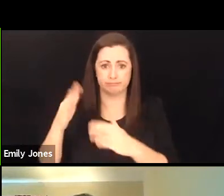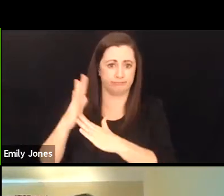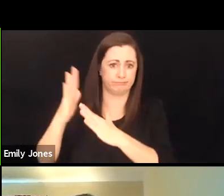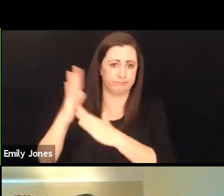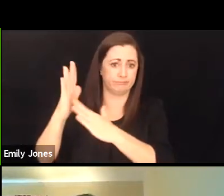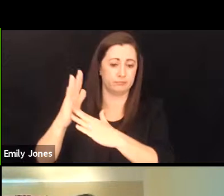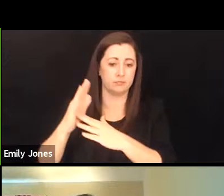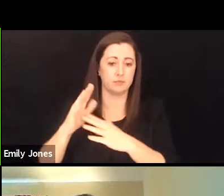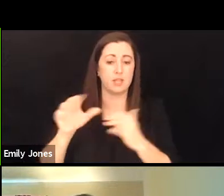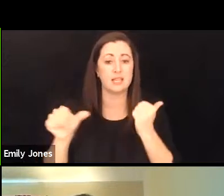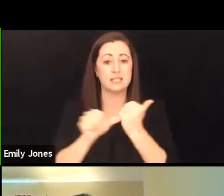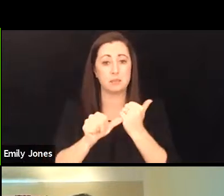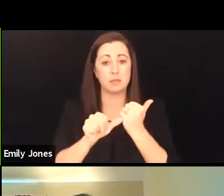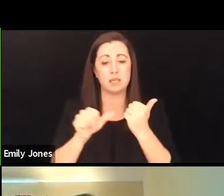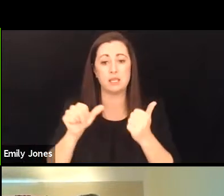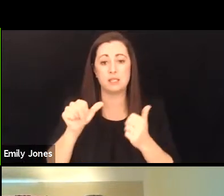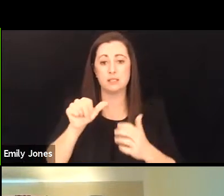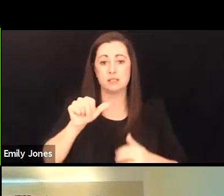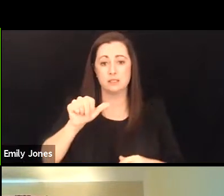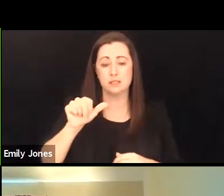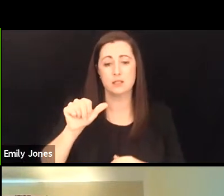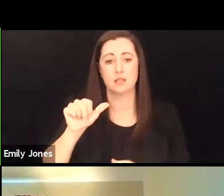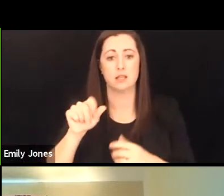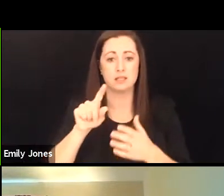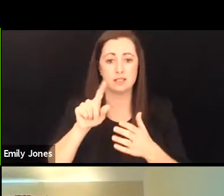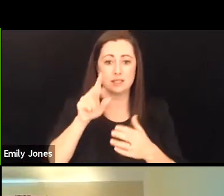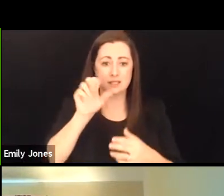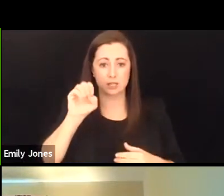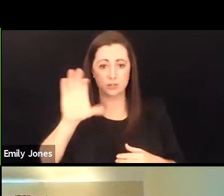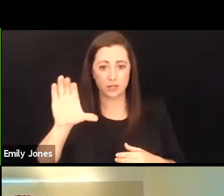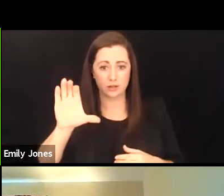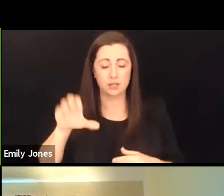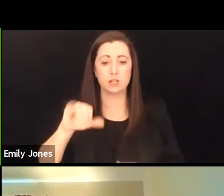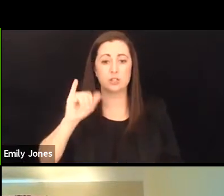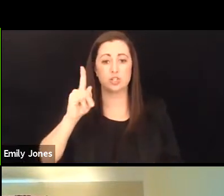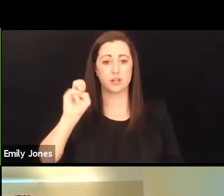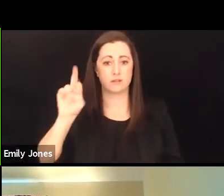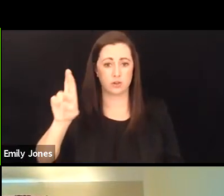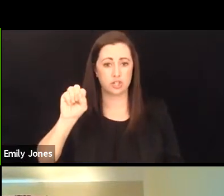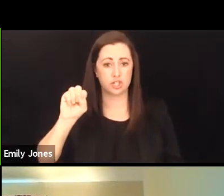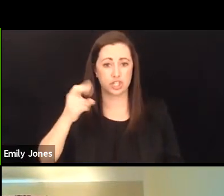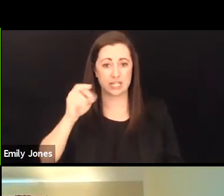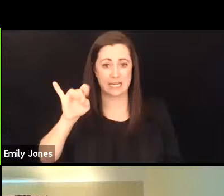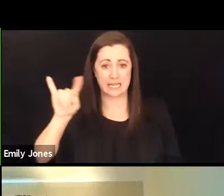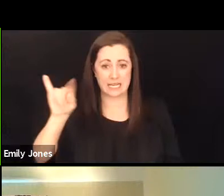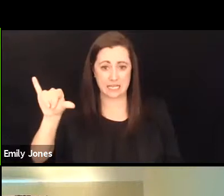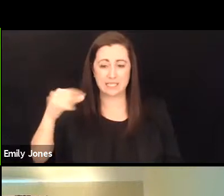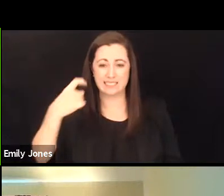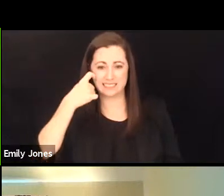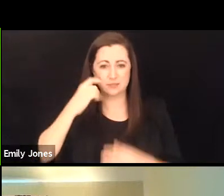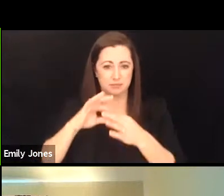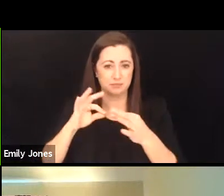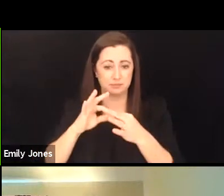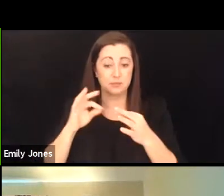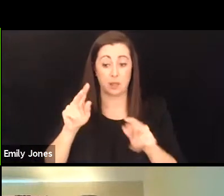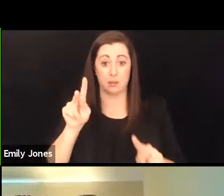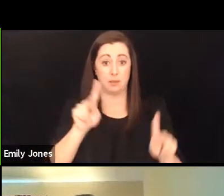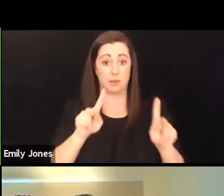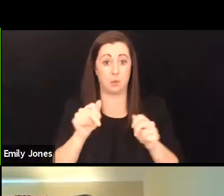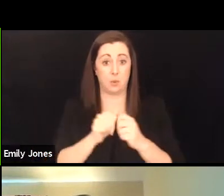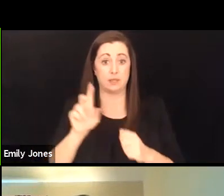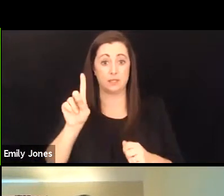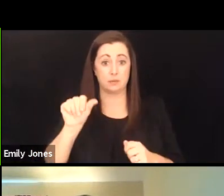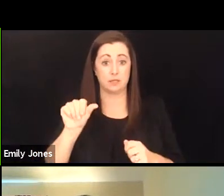Assistant Secretary for the U.S. Office of Disability Employment Policy, Jennifer Sheehy, recently stated that people with disabilities are